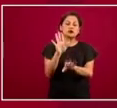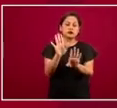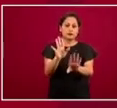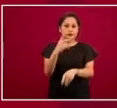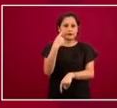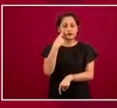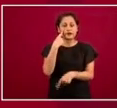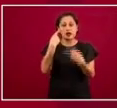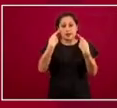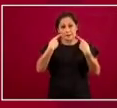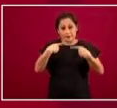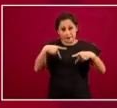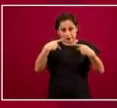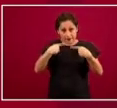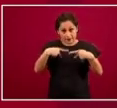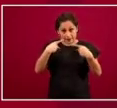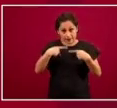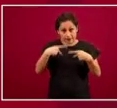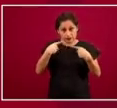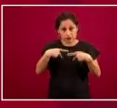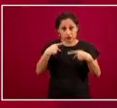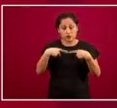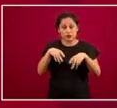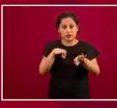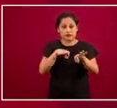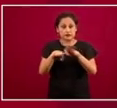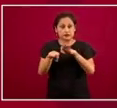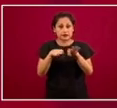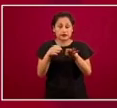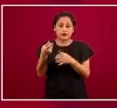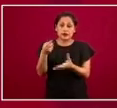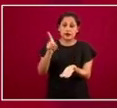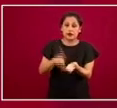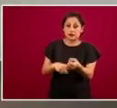during the last couple of months. And